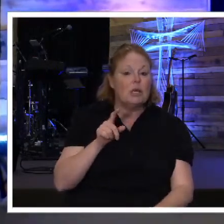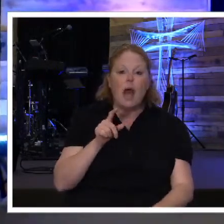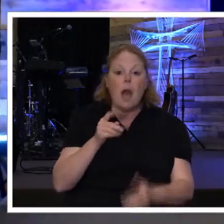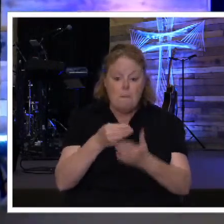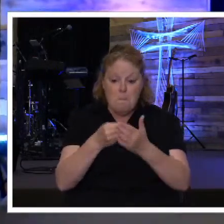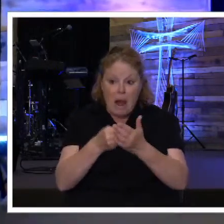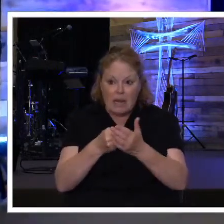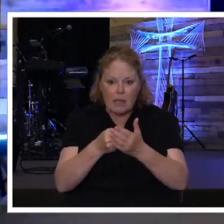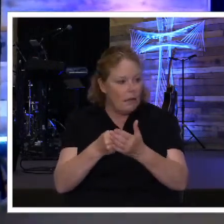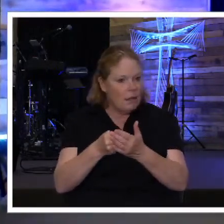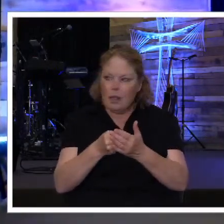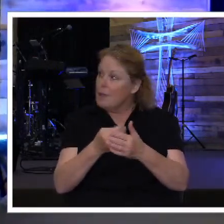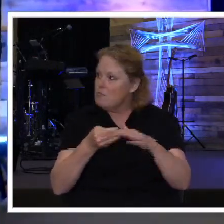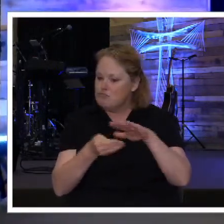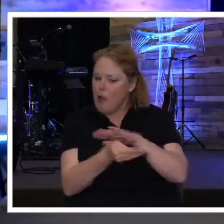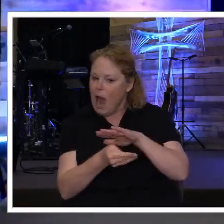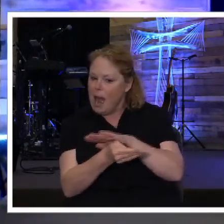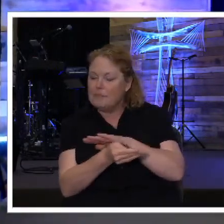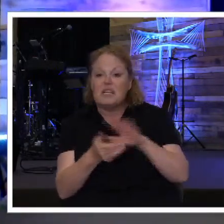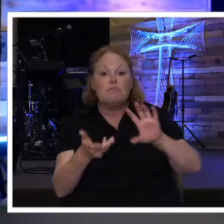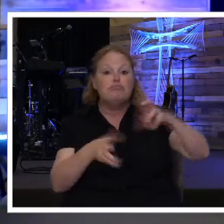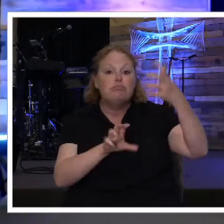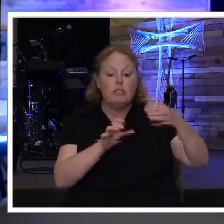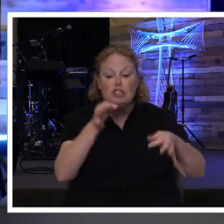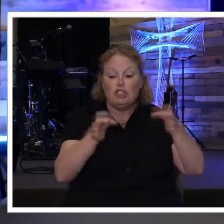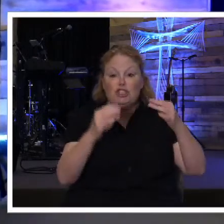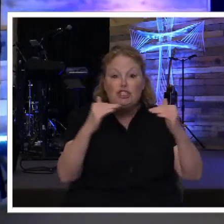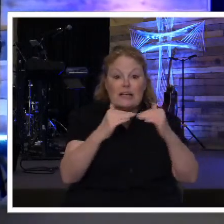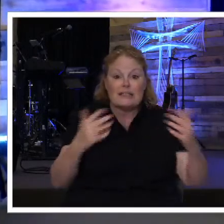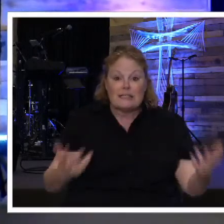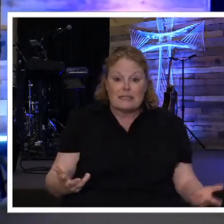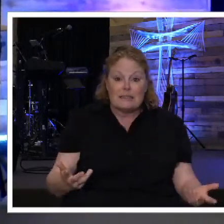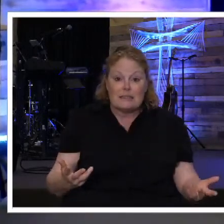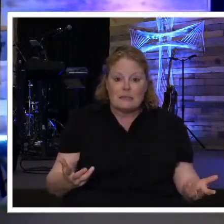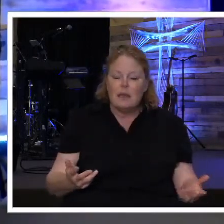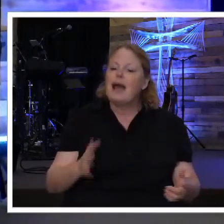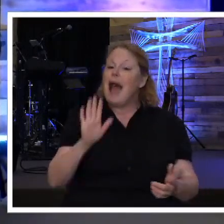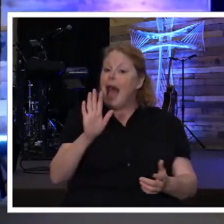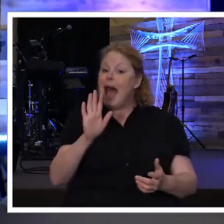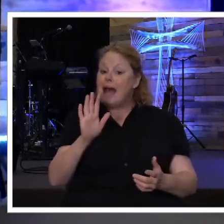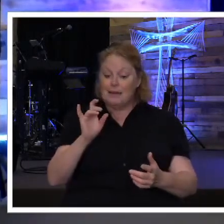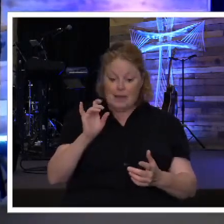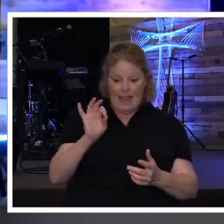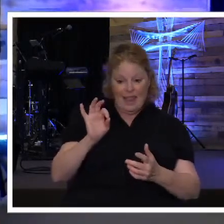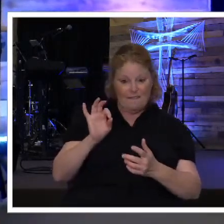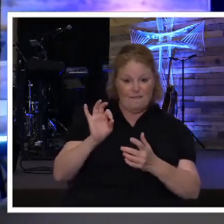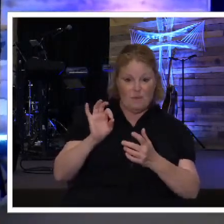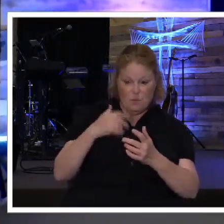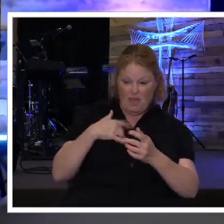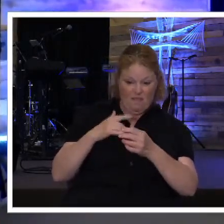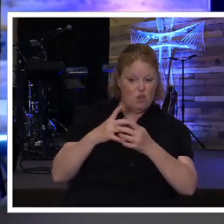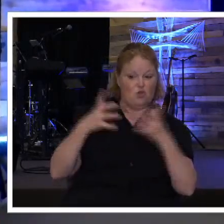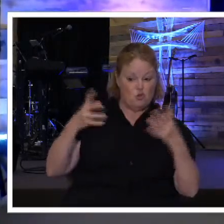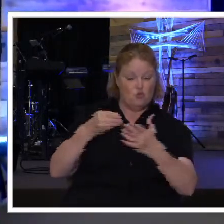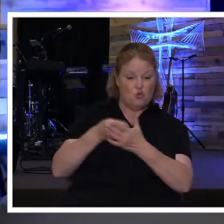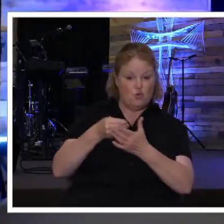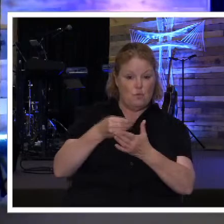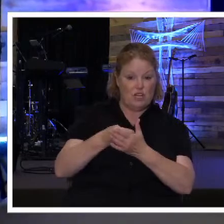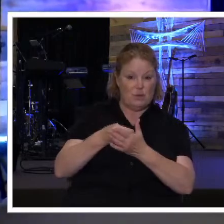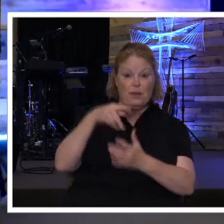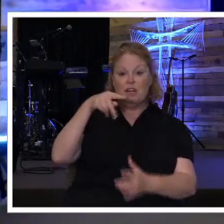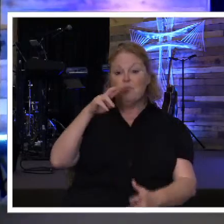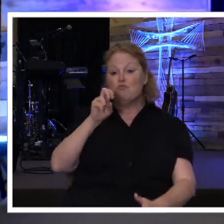distort entire justice systems. And some of the spiritual consequences that Proverbs speaks of as well. Number